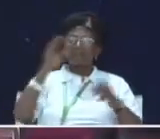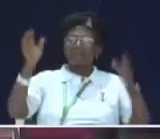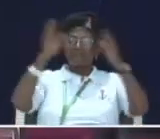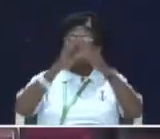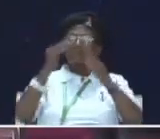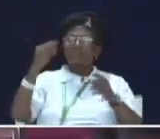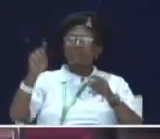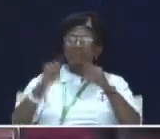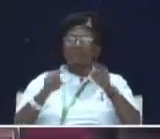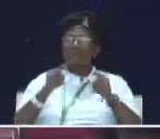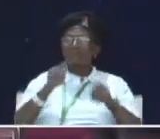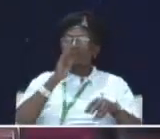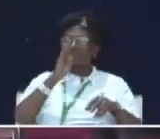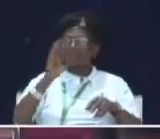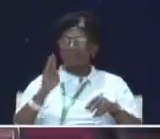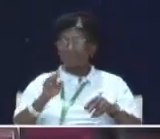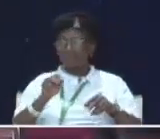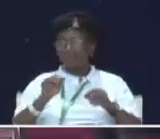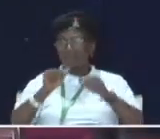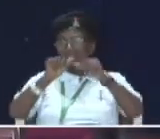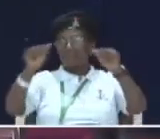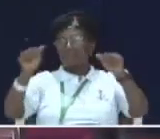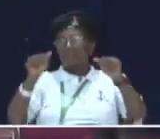be. Hey,